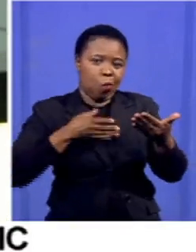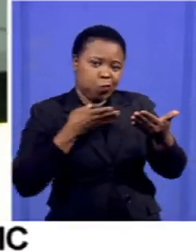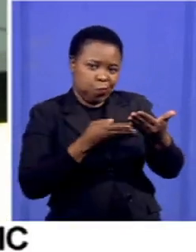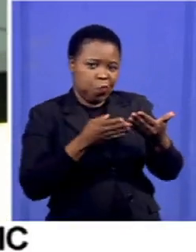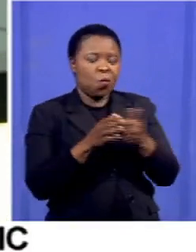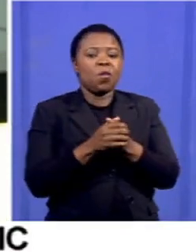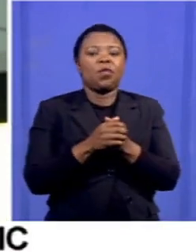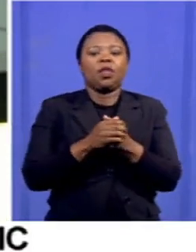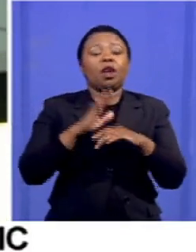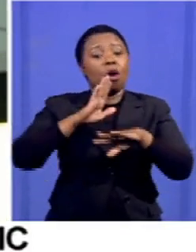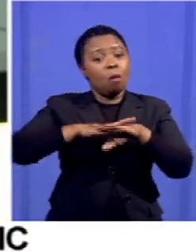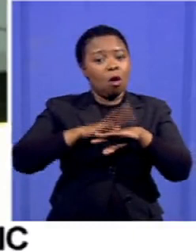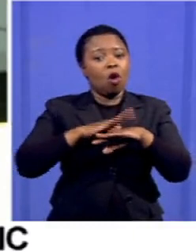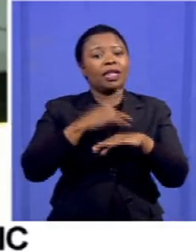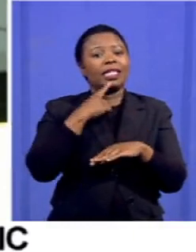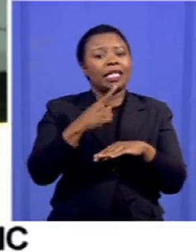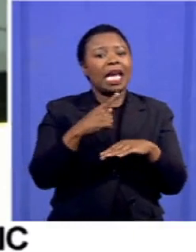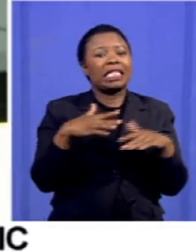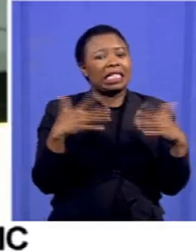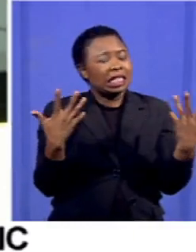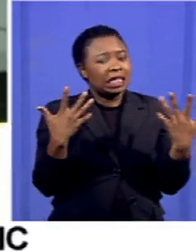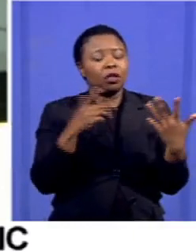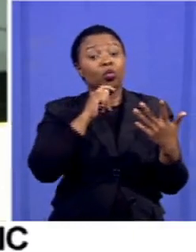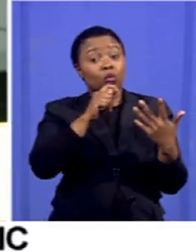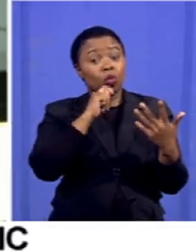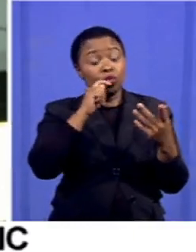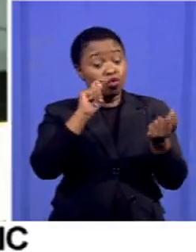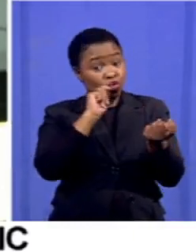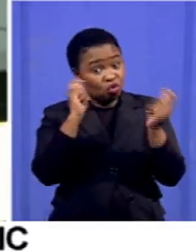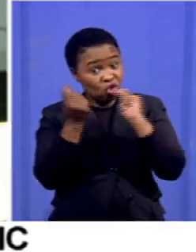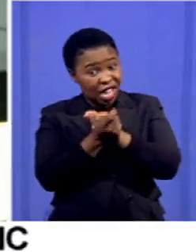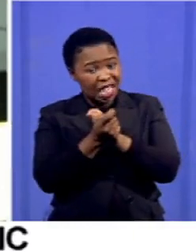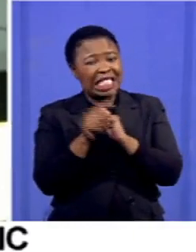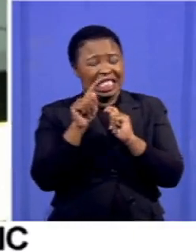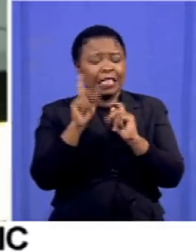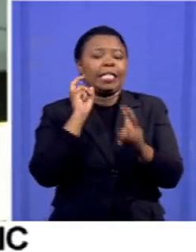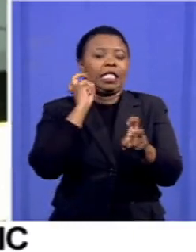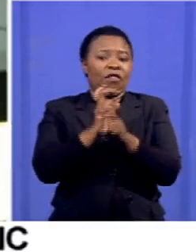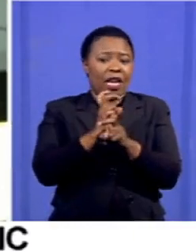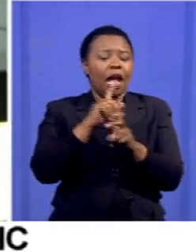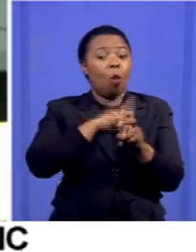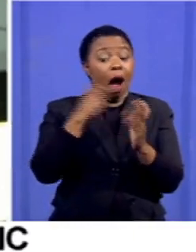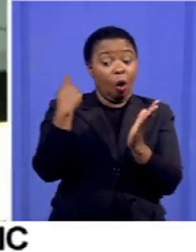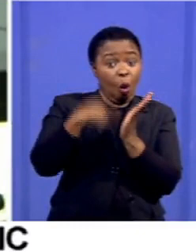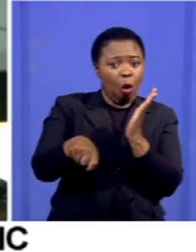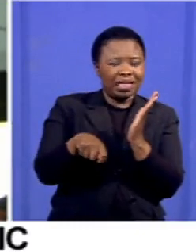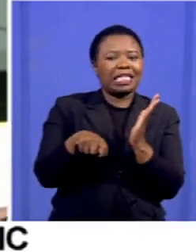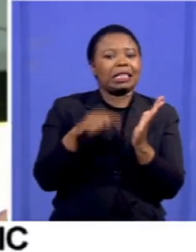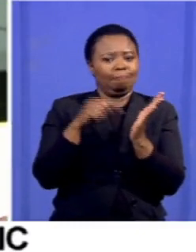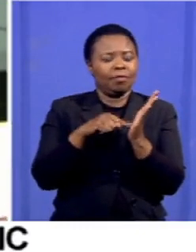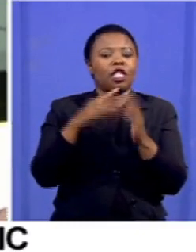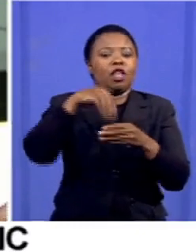indicate that it may be difficult to make that a reality because there may be cost implications. In order to